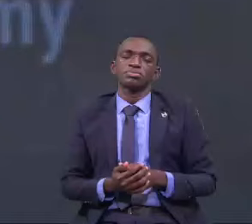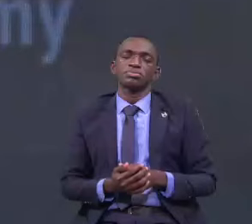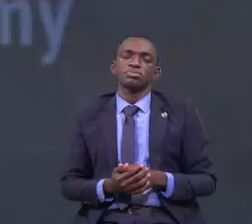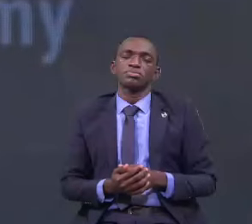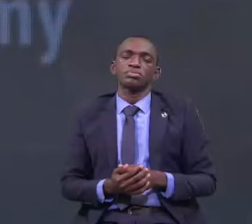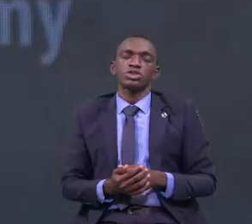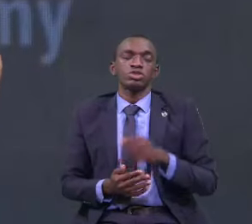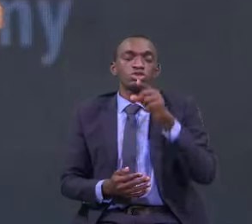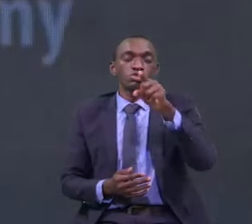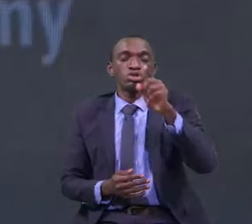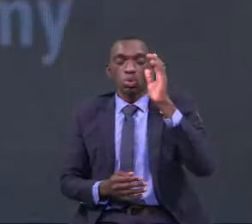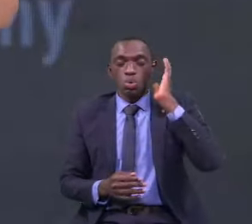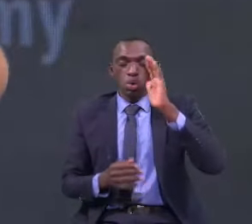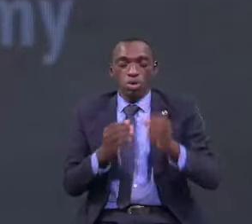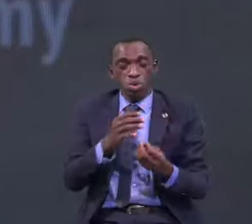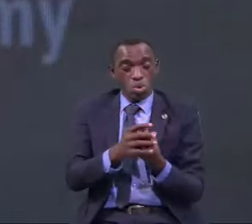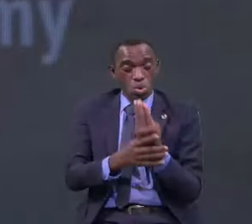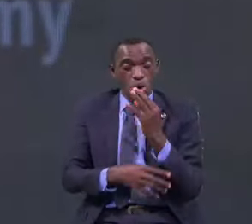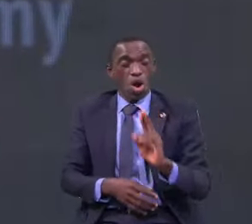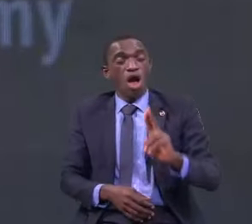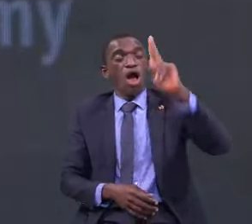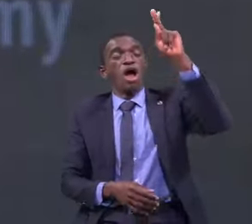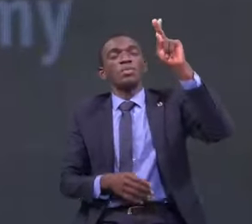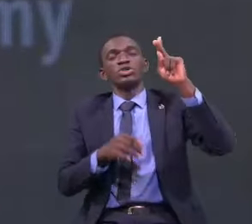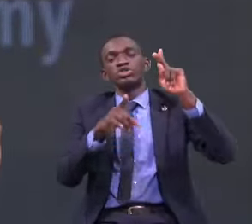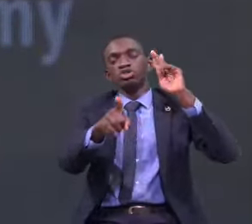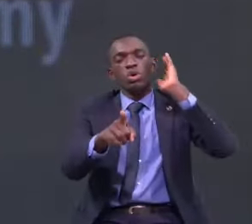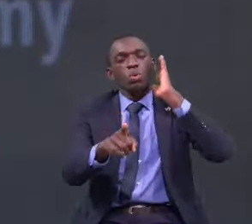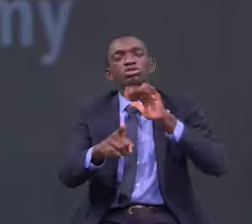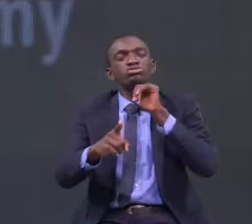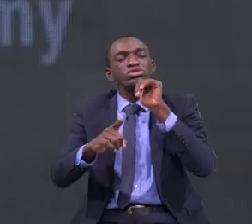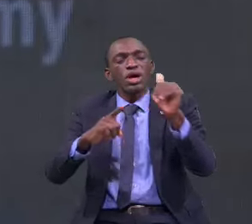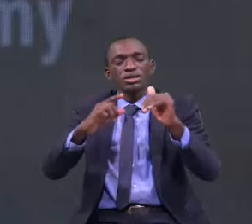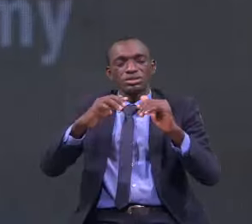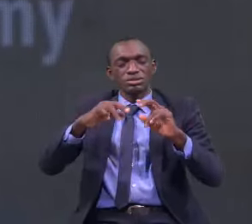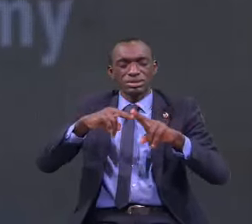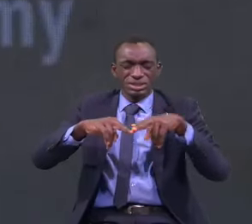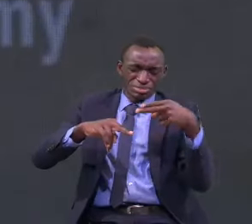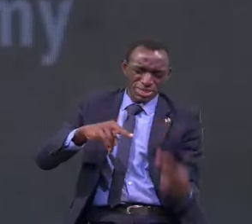You will grow up, you will not diminish.